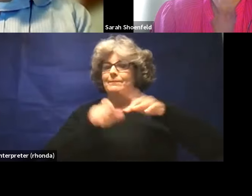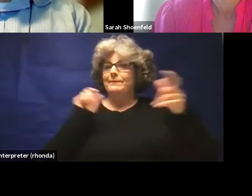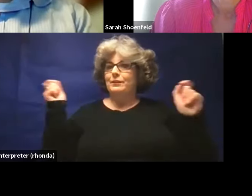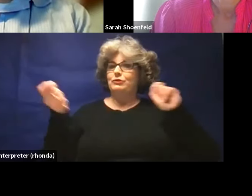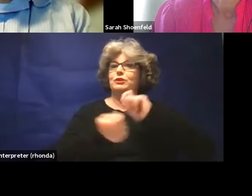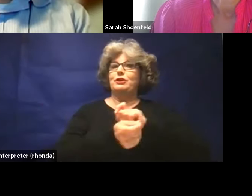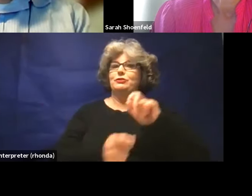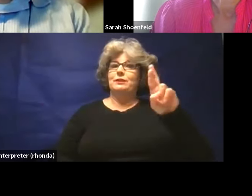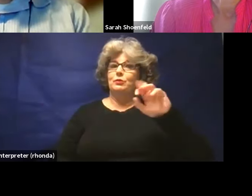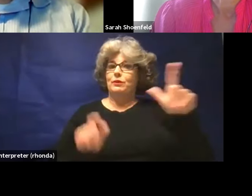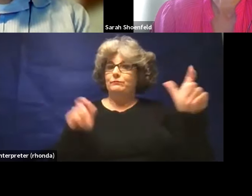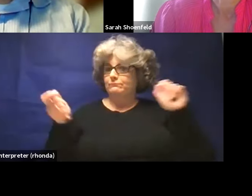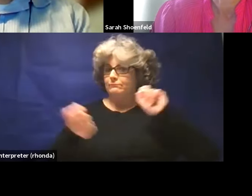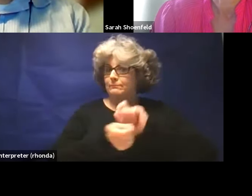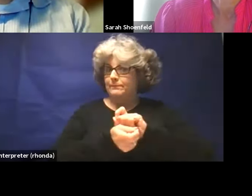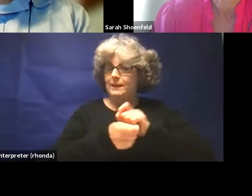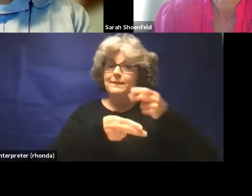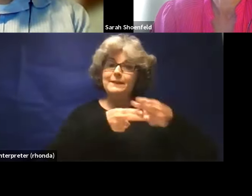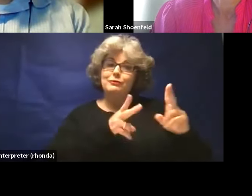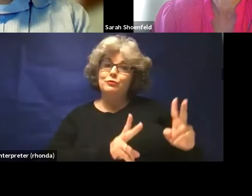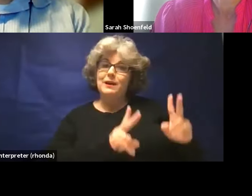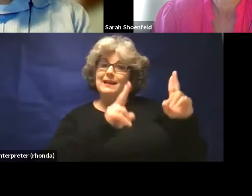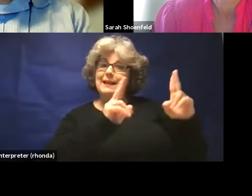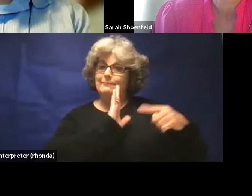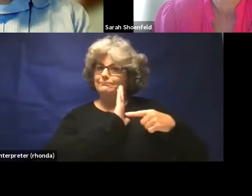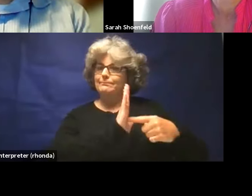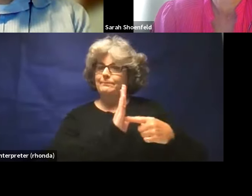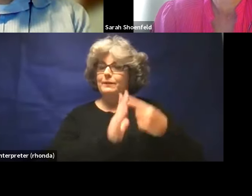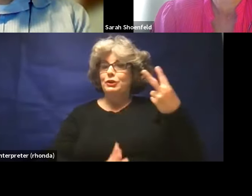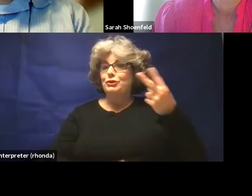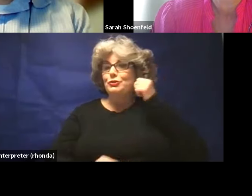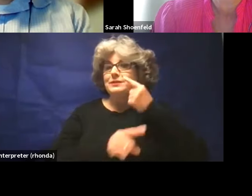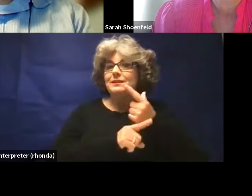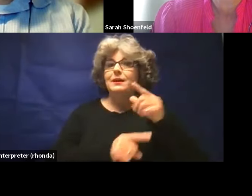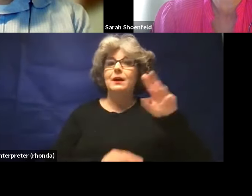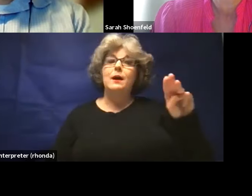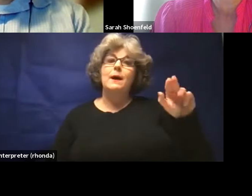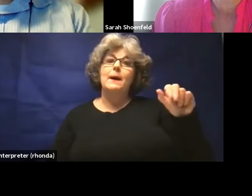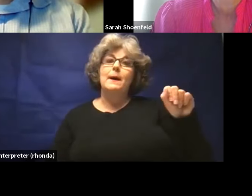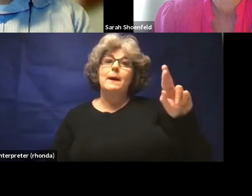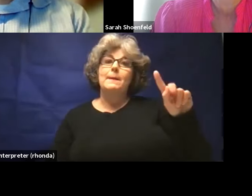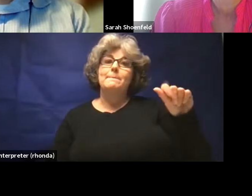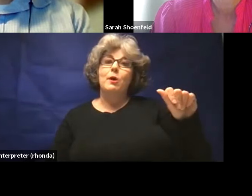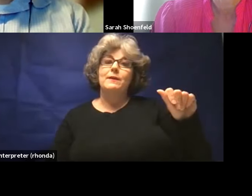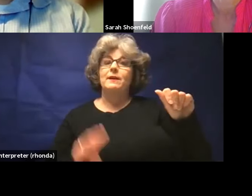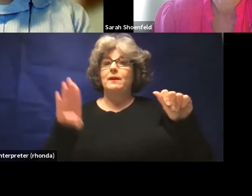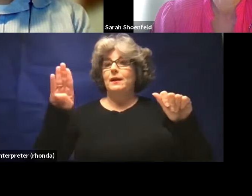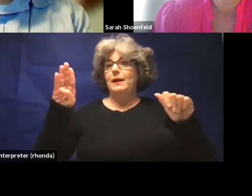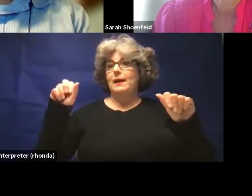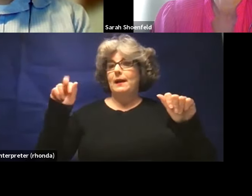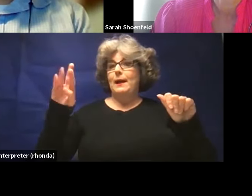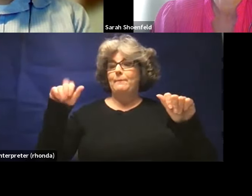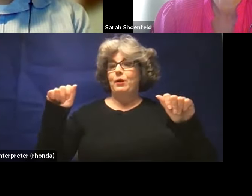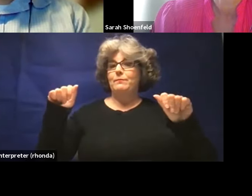transformation. So in this next short clip, you'll hear two sisters named Martha and Barbara Sargovitz, whose